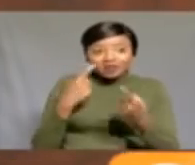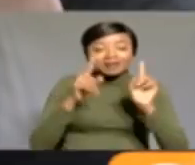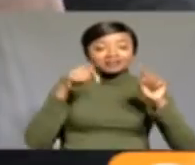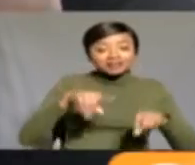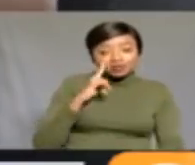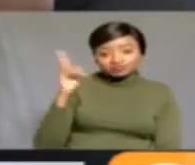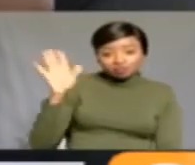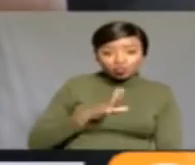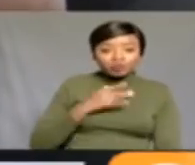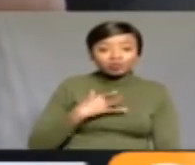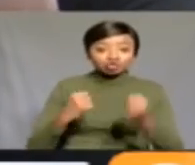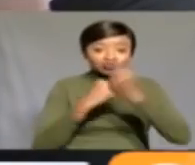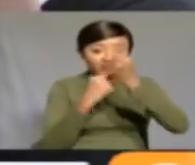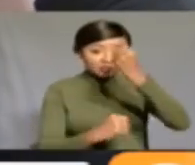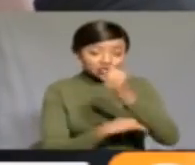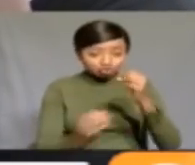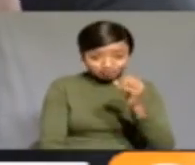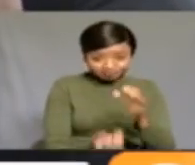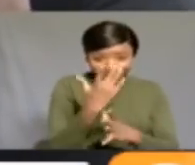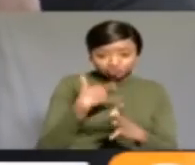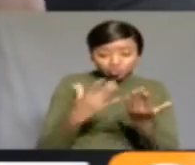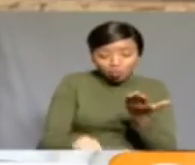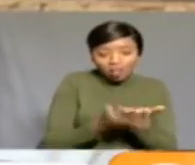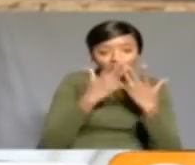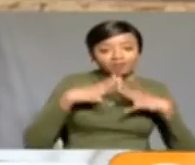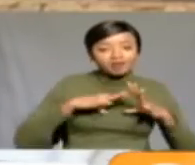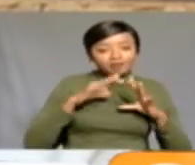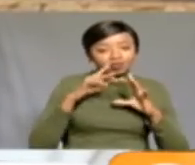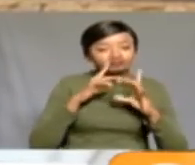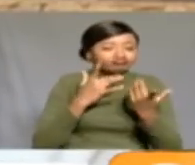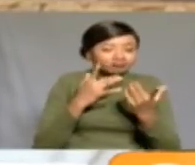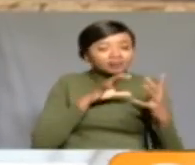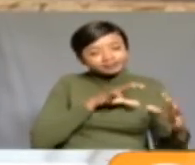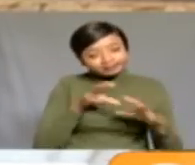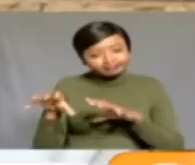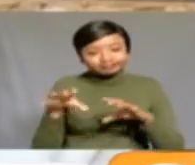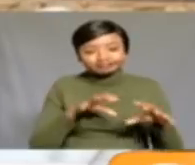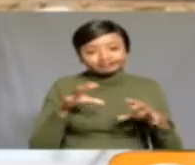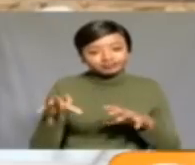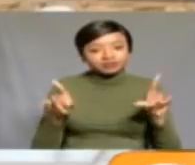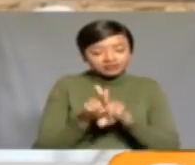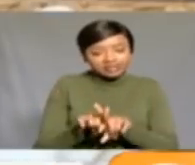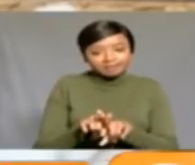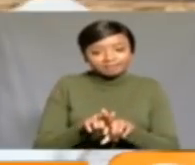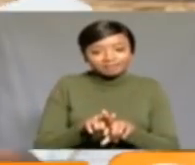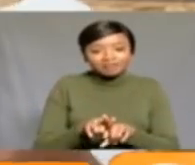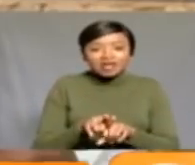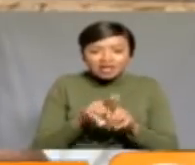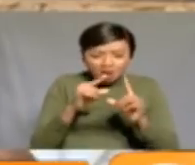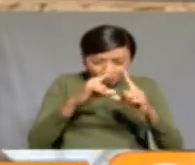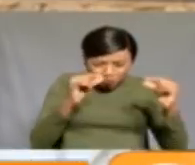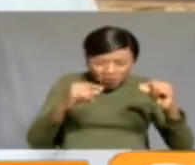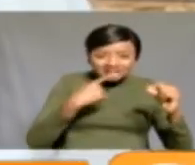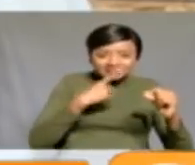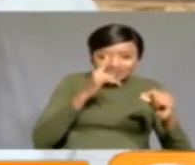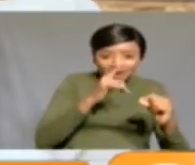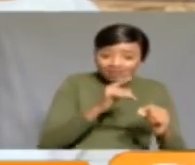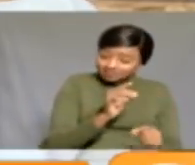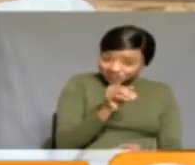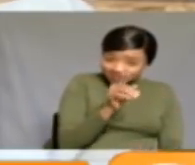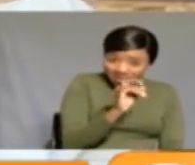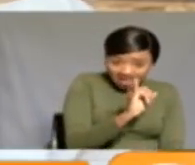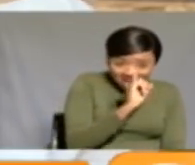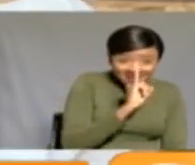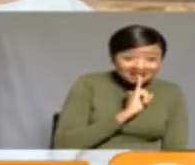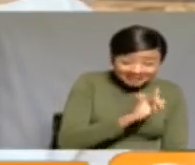own foundation to help those going through the same struggle. Having the slogan, "It is okay not to be okay," would make people come out and say